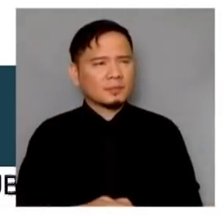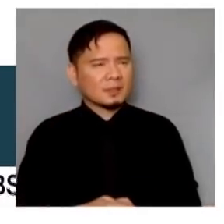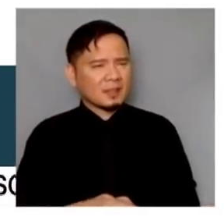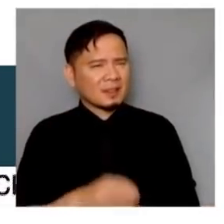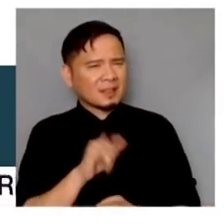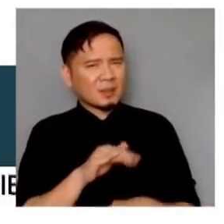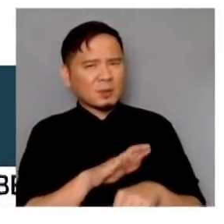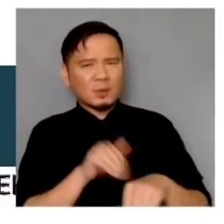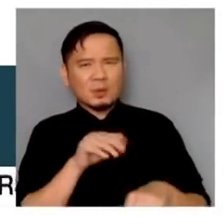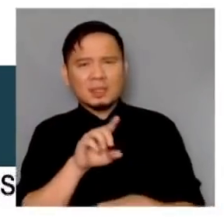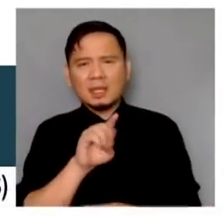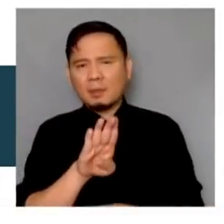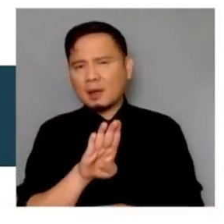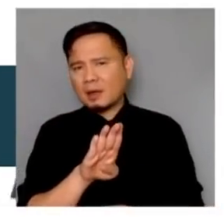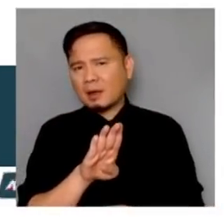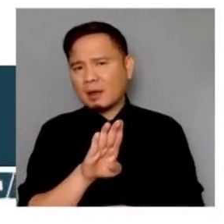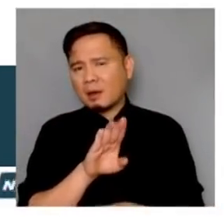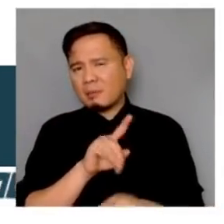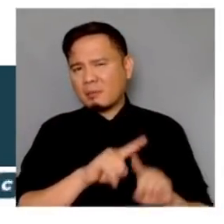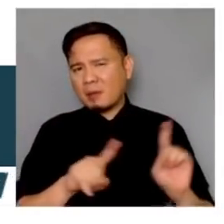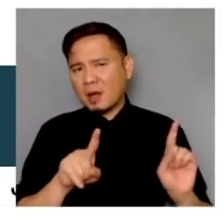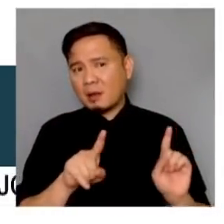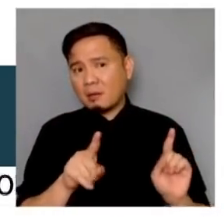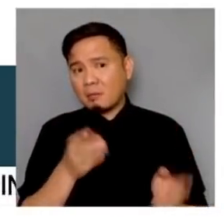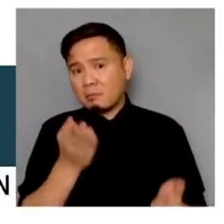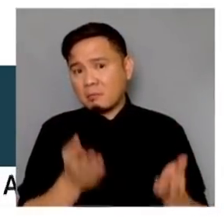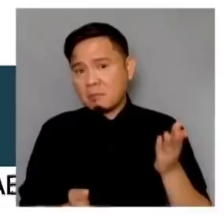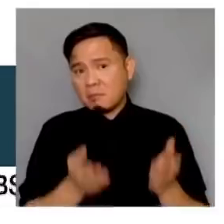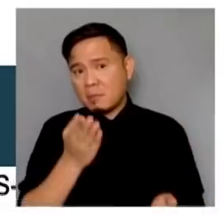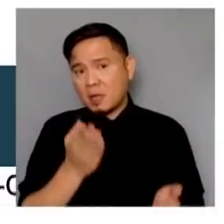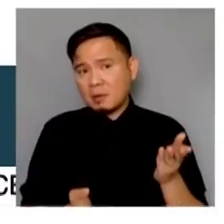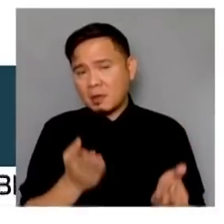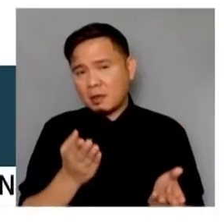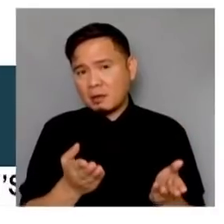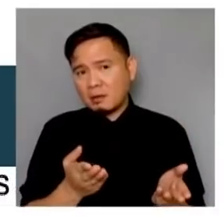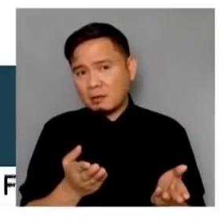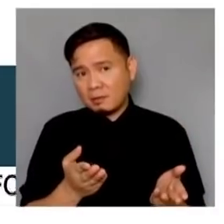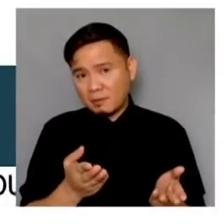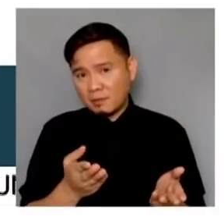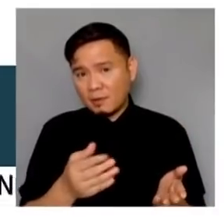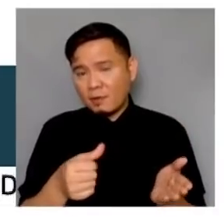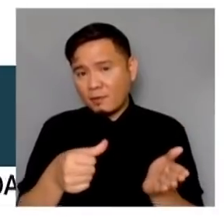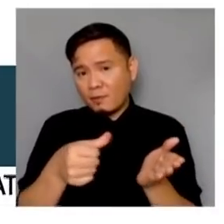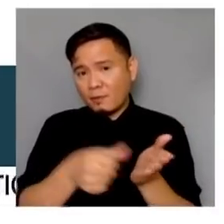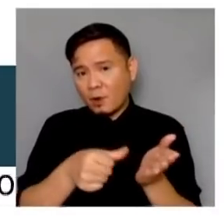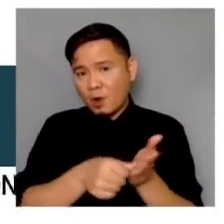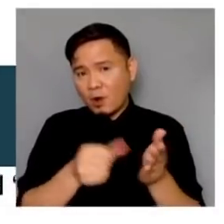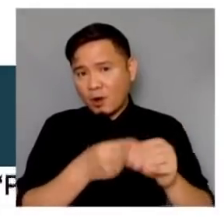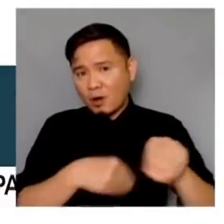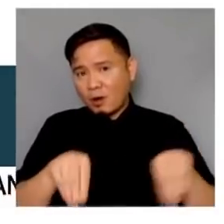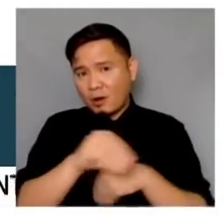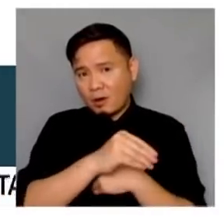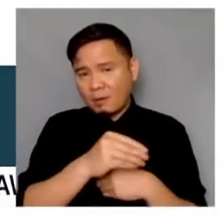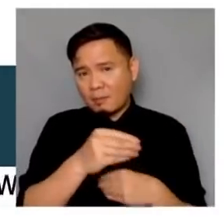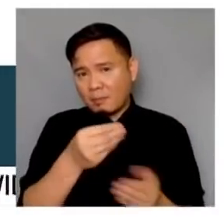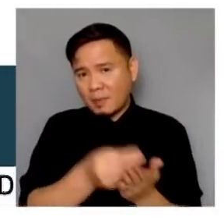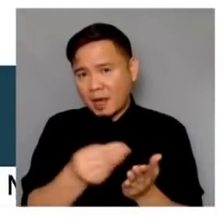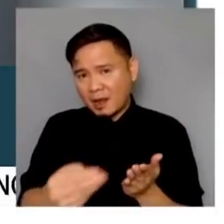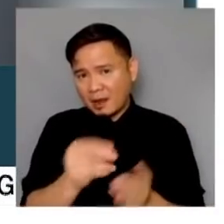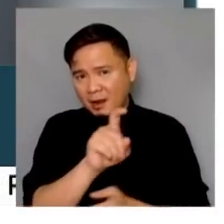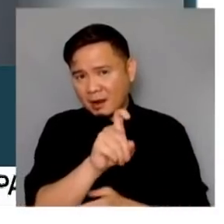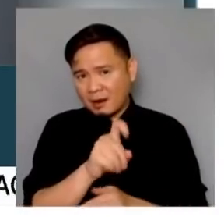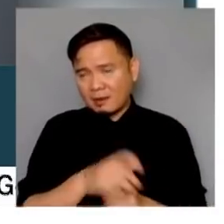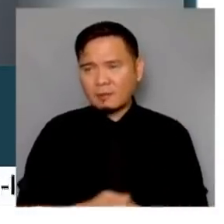can this not be seen as sort of a belated way of vote buying? Well, it's not vote buying because there is